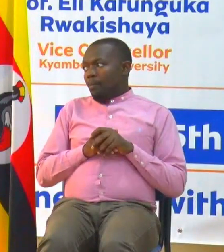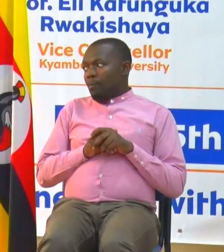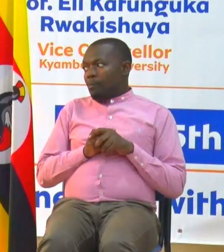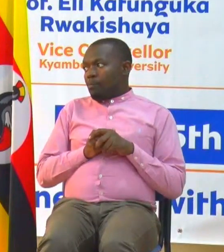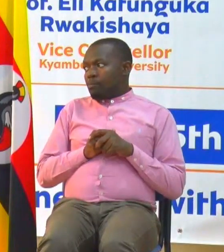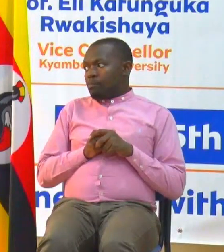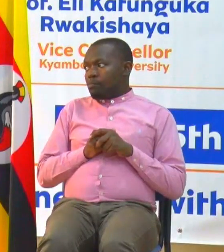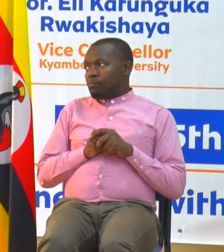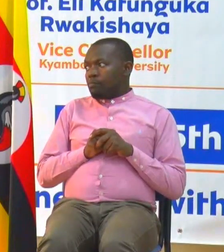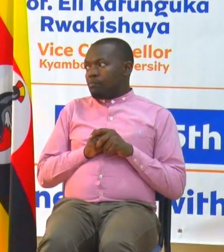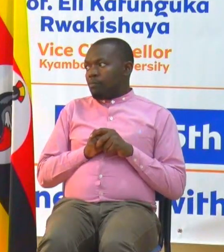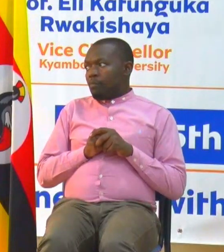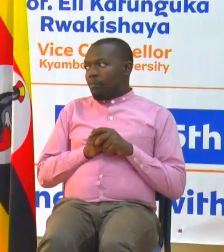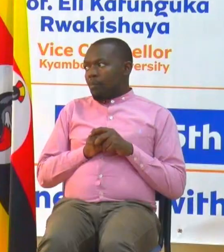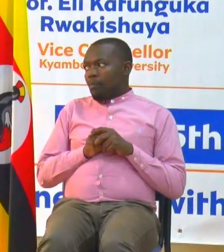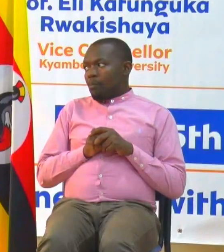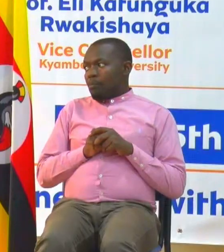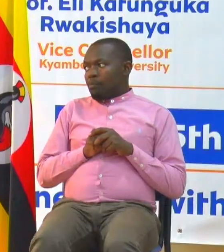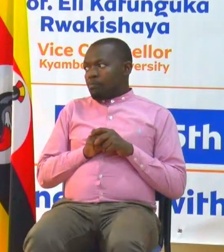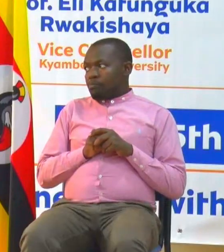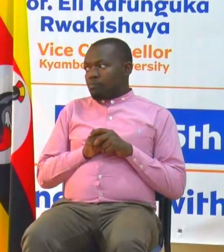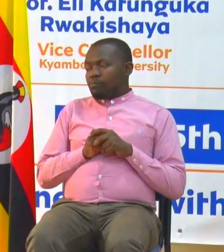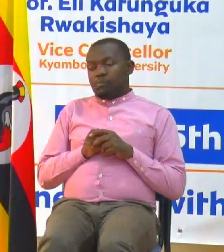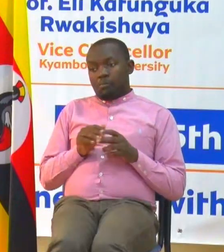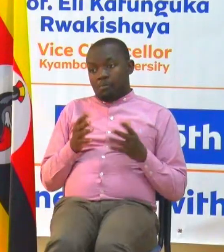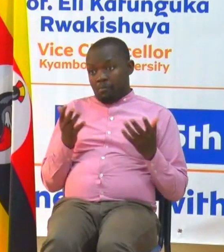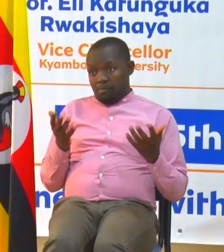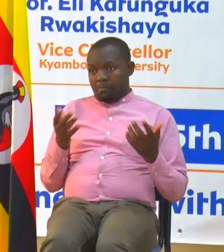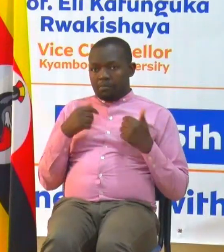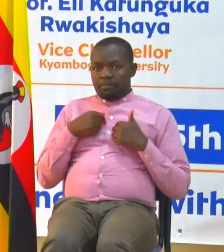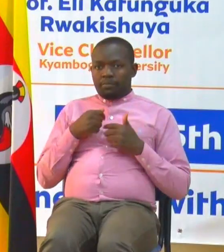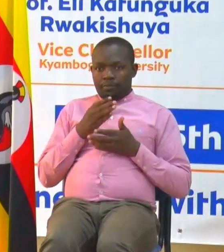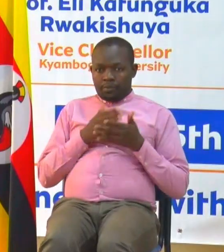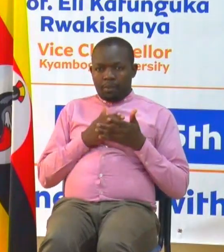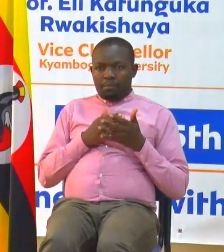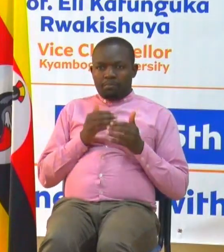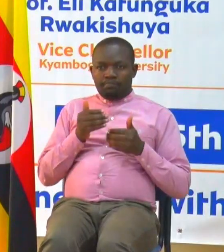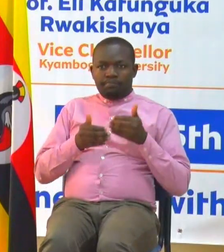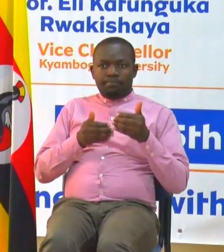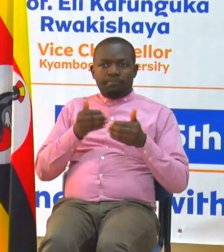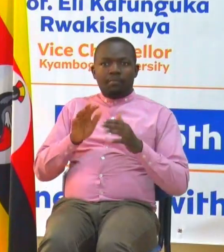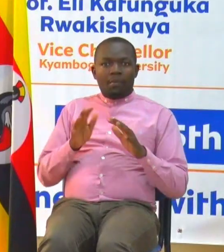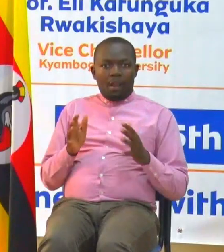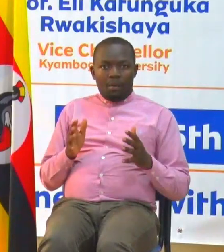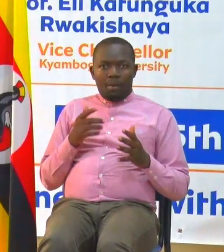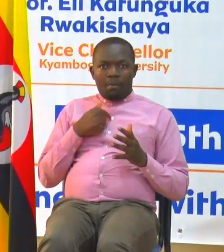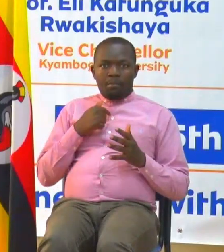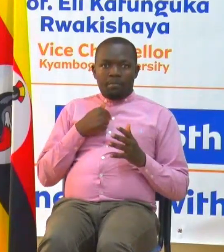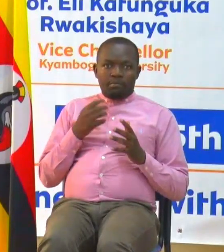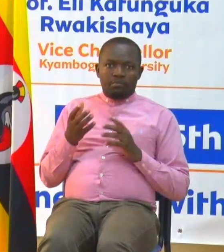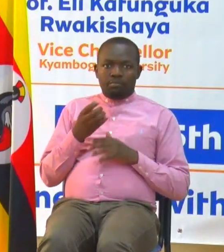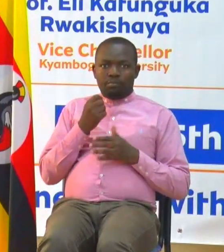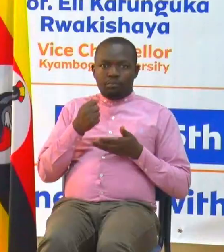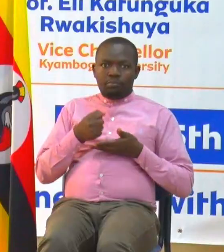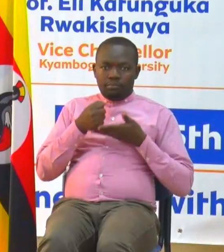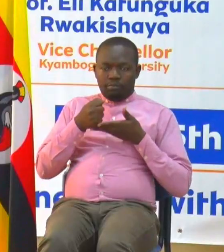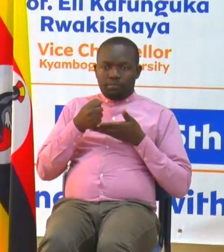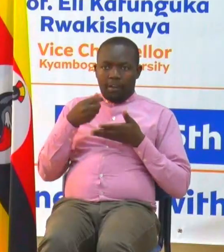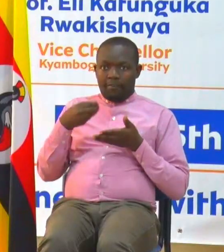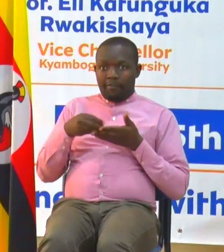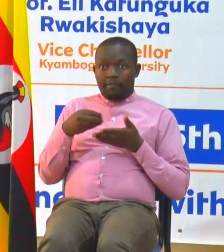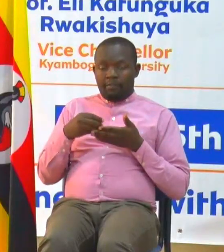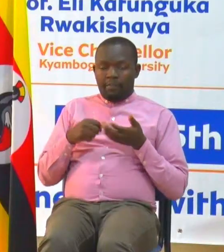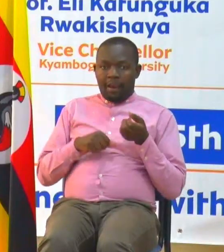I'll take you through some steps I went through to get the financial aid. Right